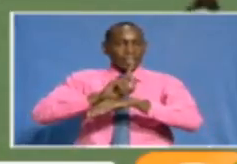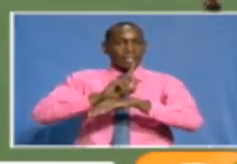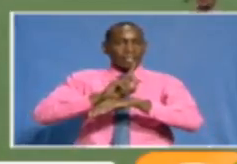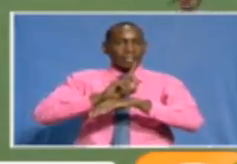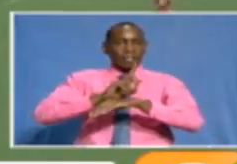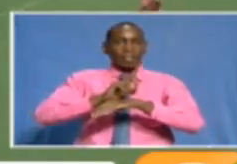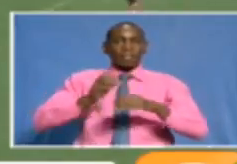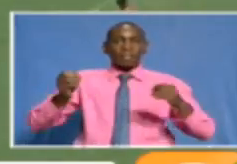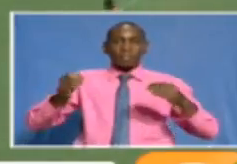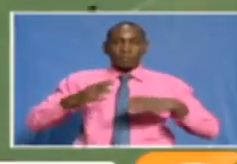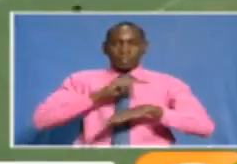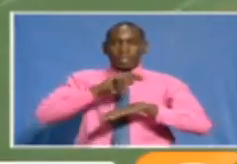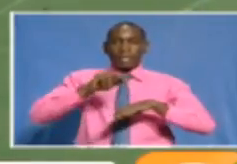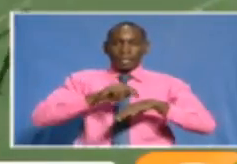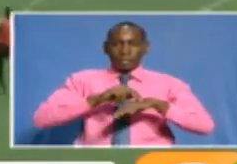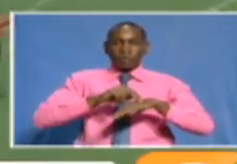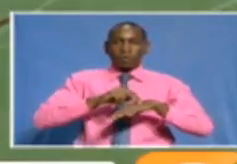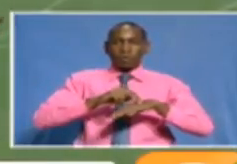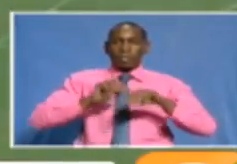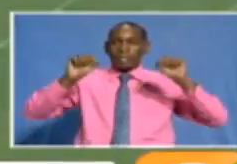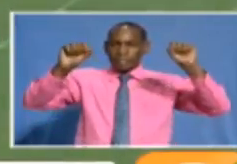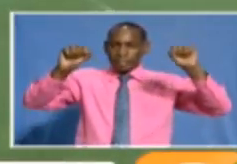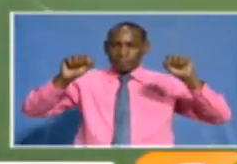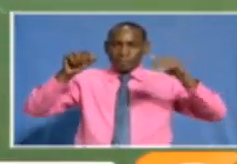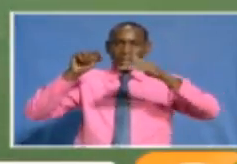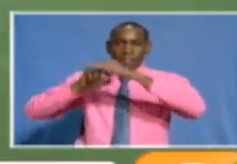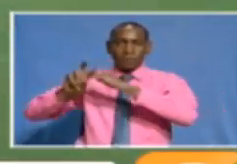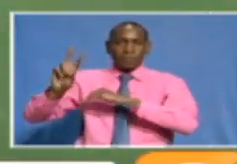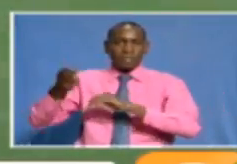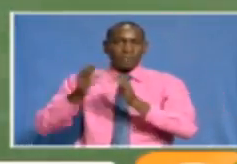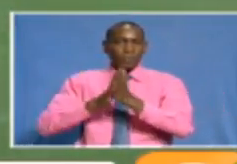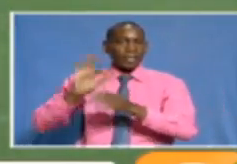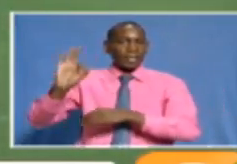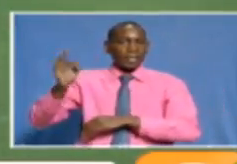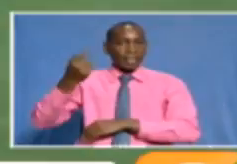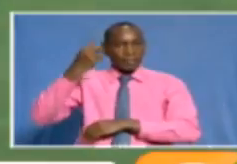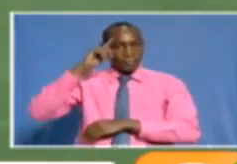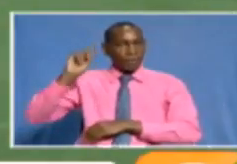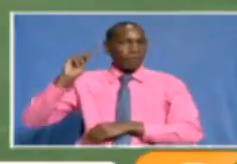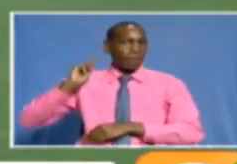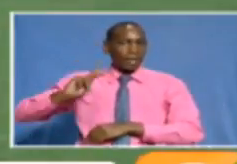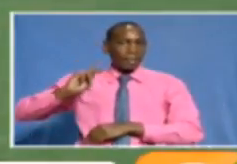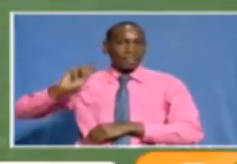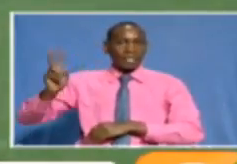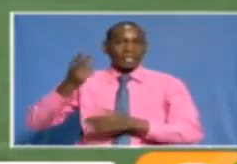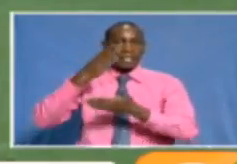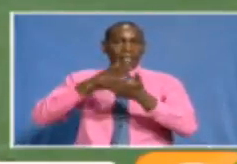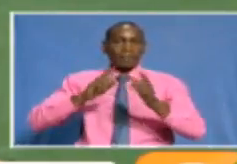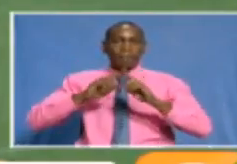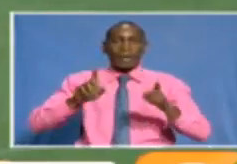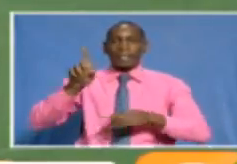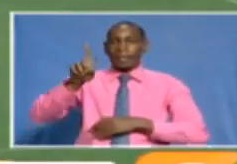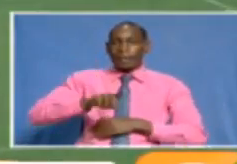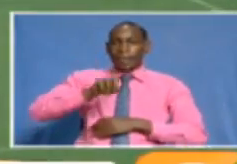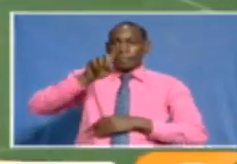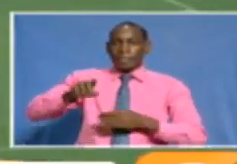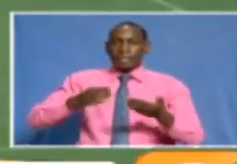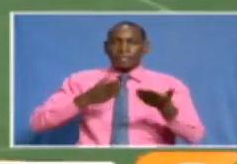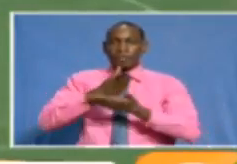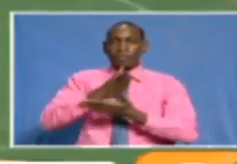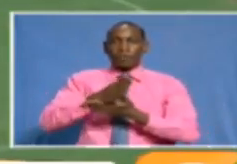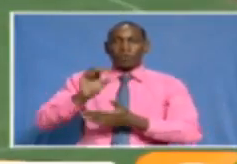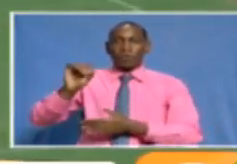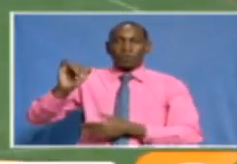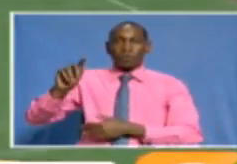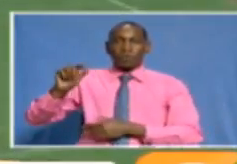the National Stadium audience. Abuya scored his second and the third for Sharks in the second half, but a mistake by Safan